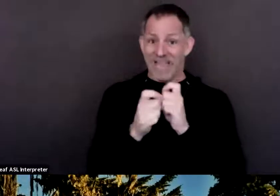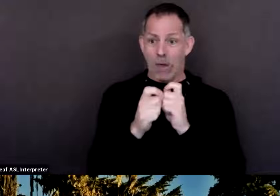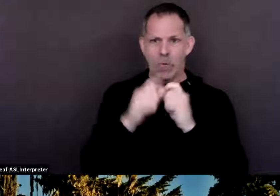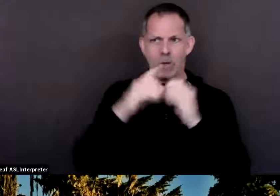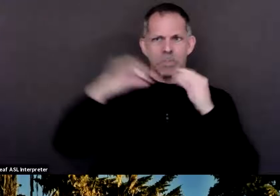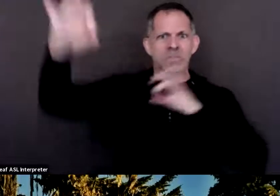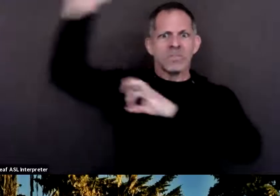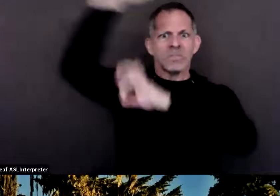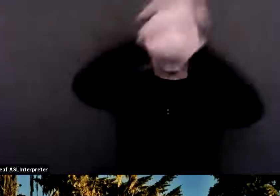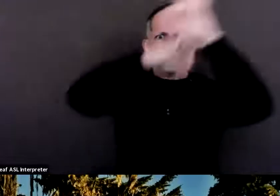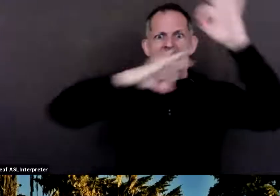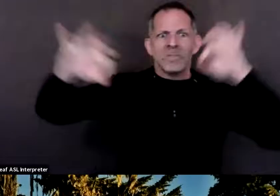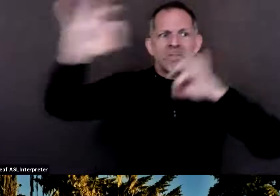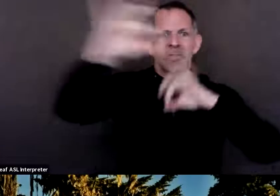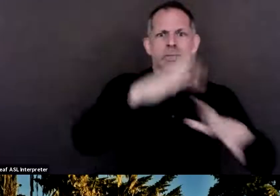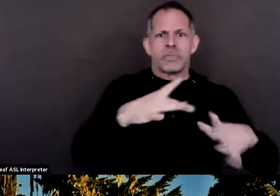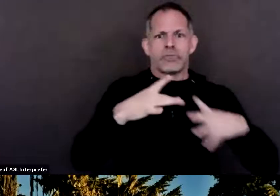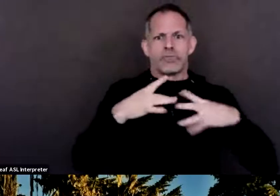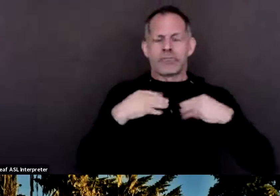transmitted roughly